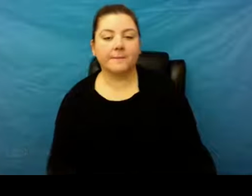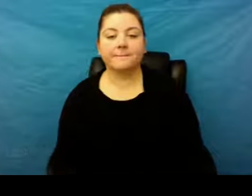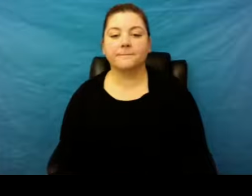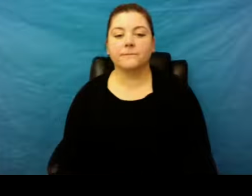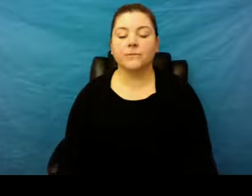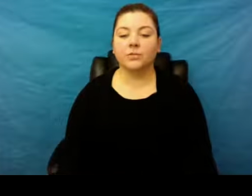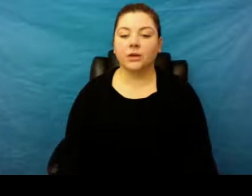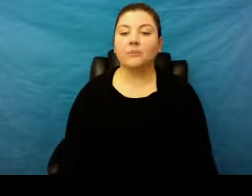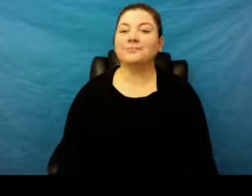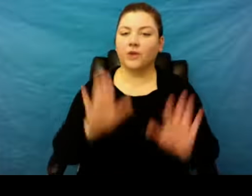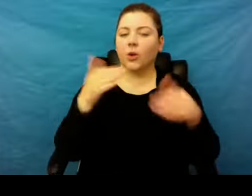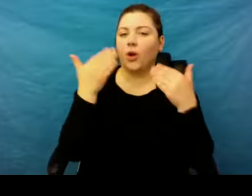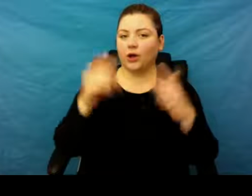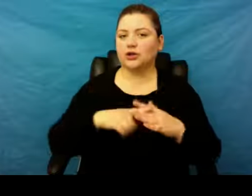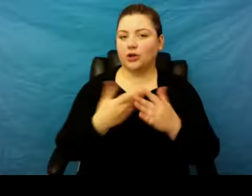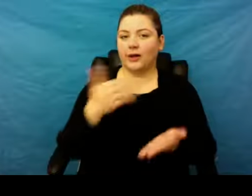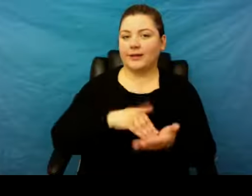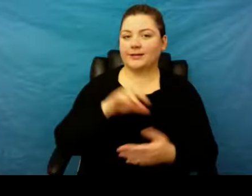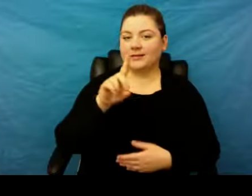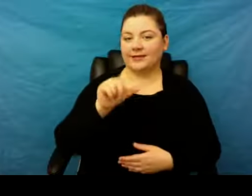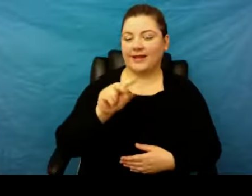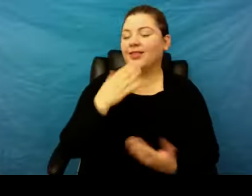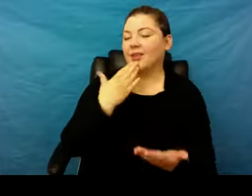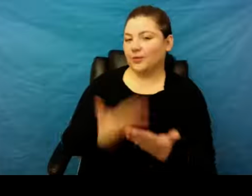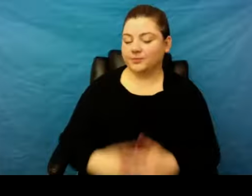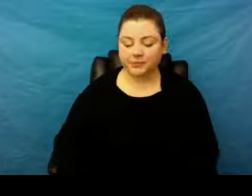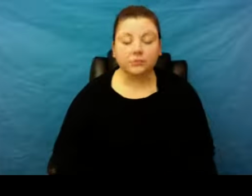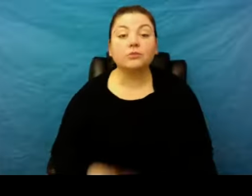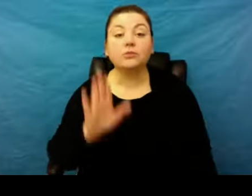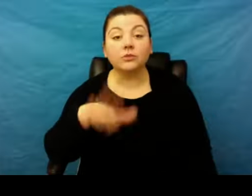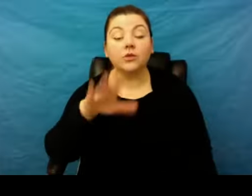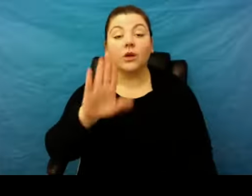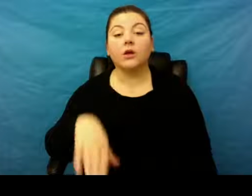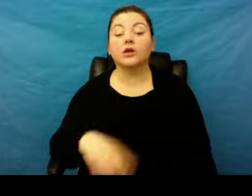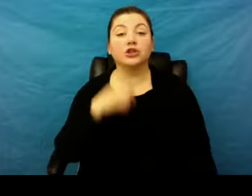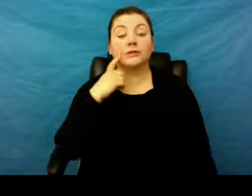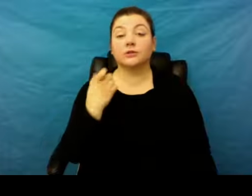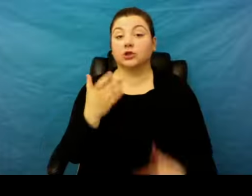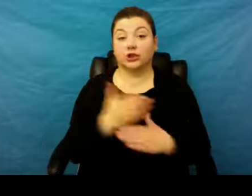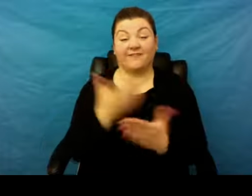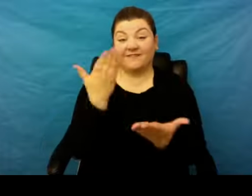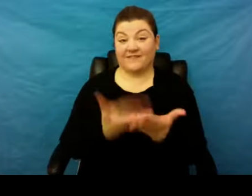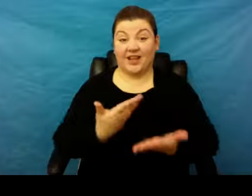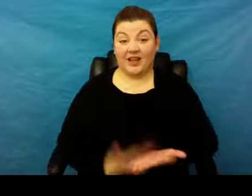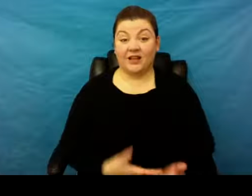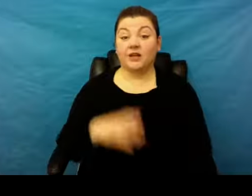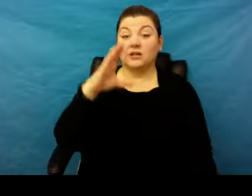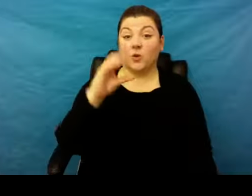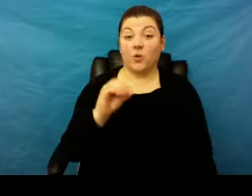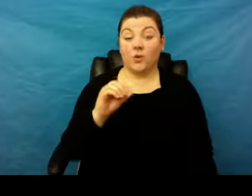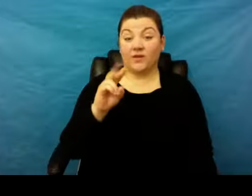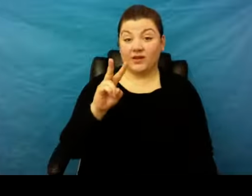Okay. Okay, Dave, go for it. Sorry about that. Thanks, Alex. Okay, a simple statement of fact. COVID is in your